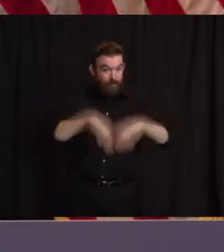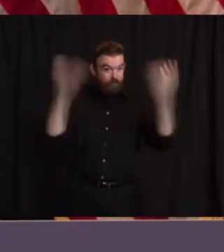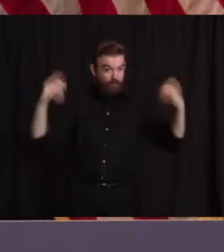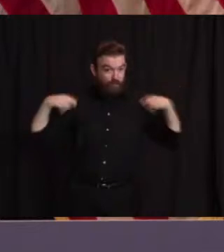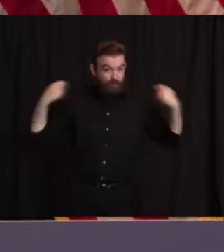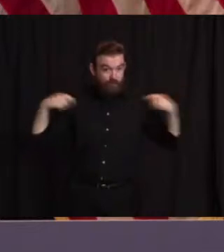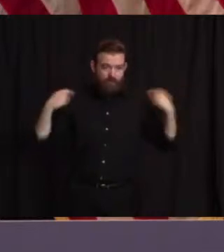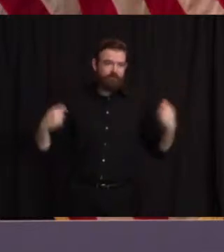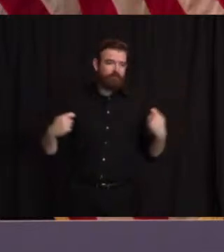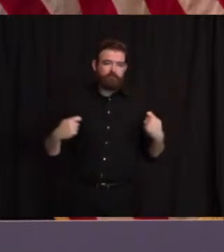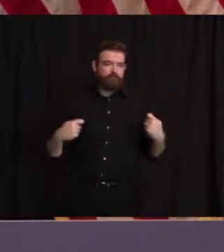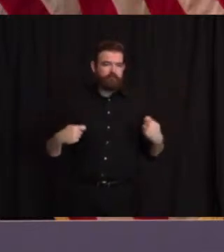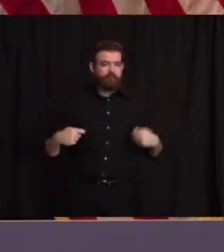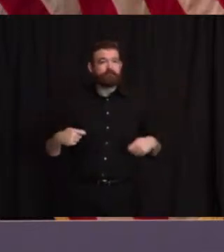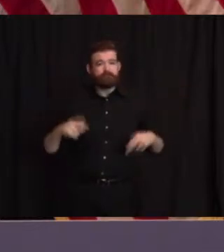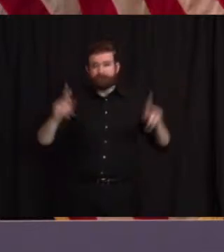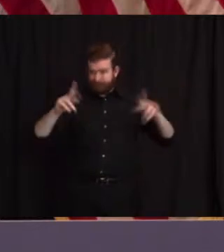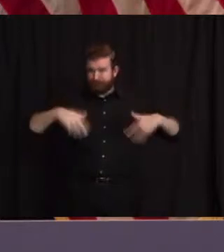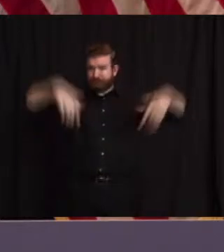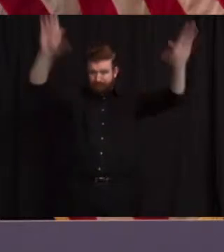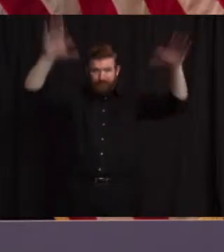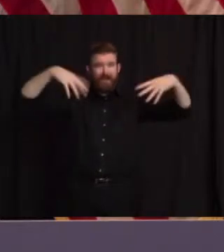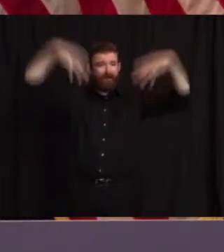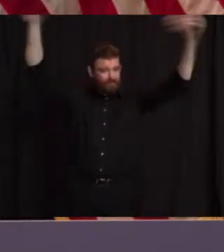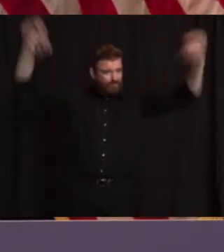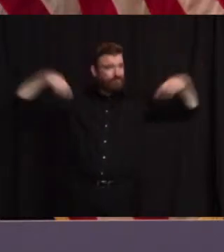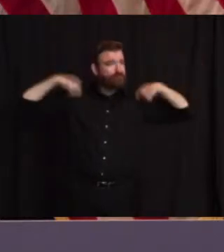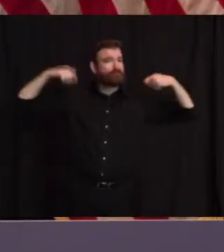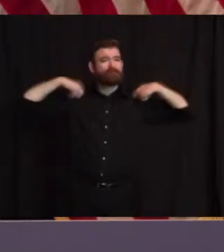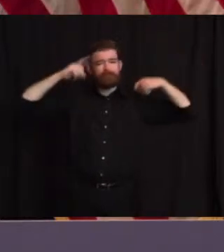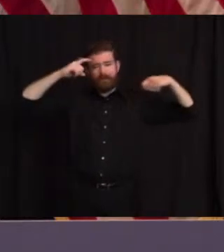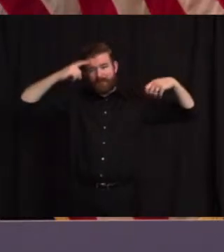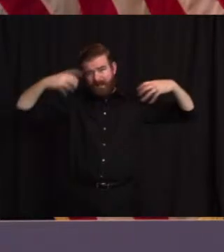and get the mental health that they deserve, the physical health they deserve.